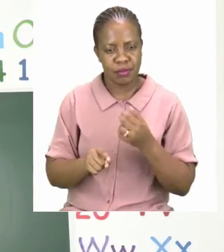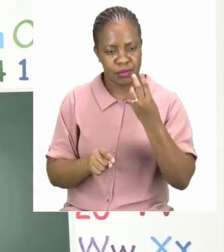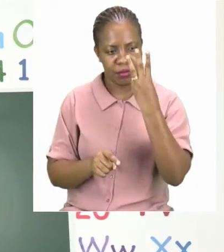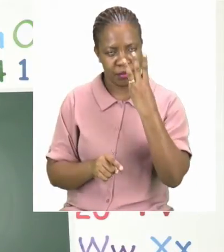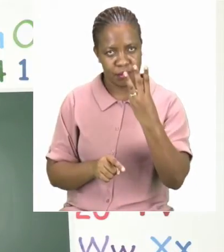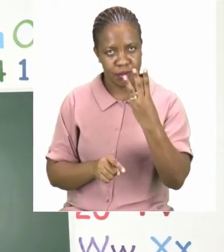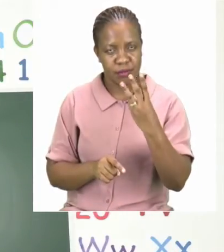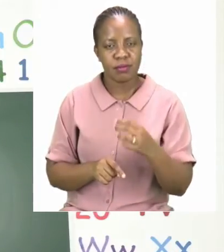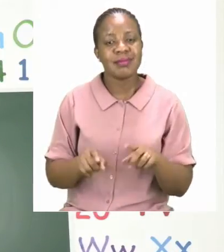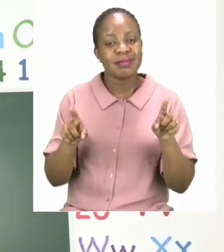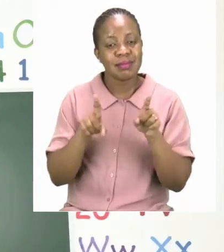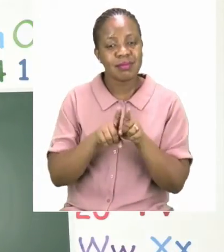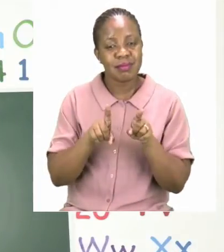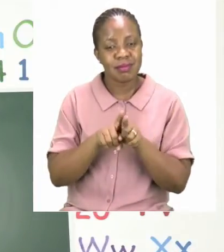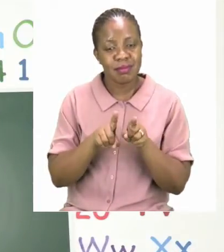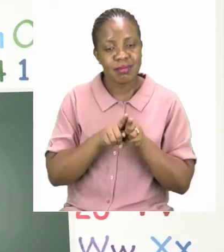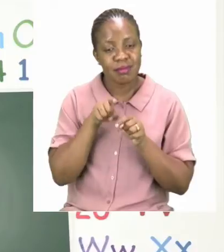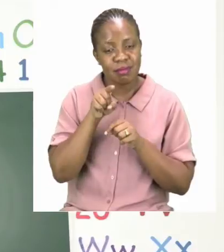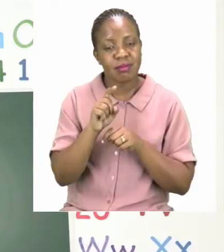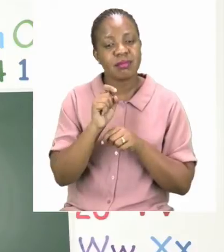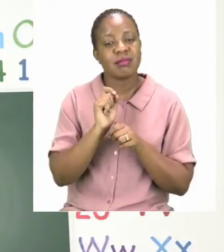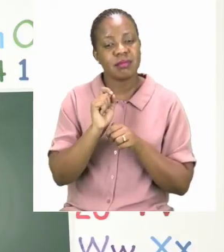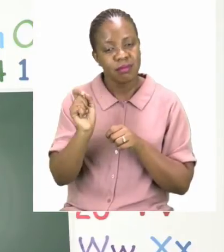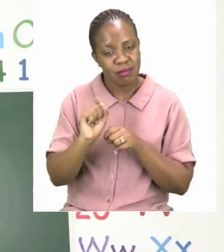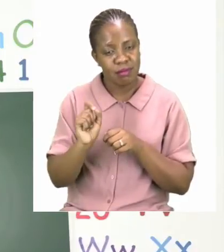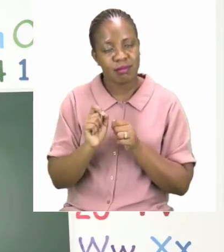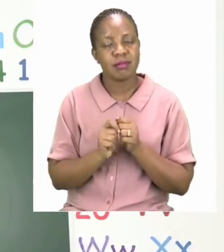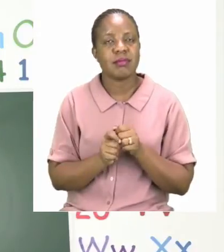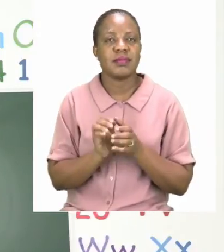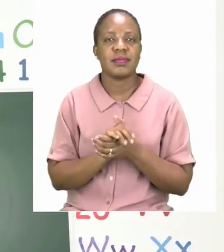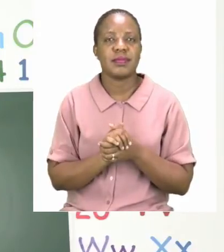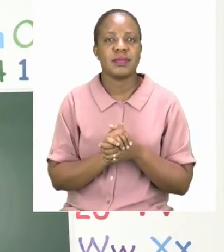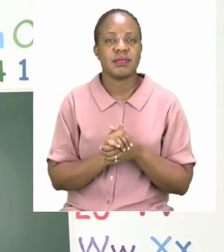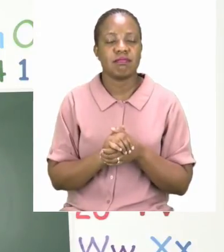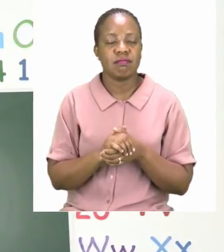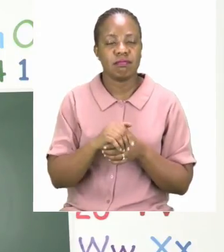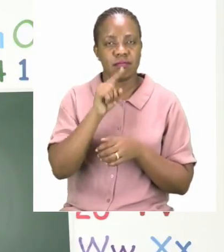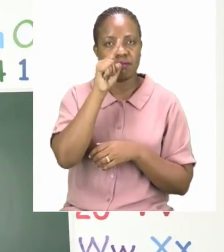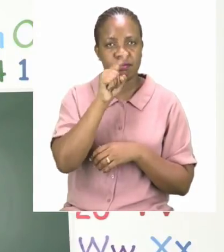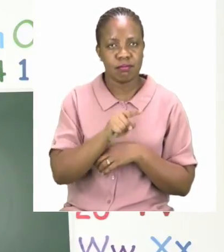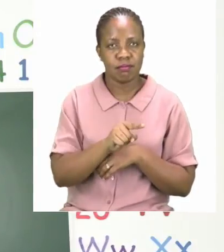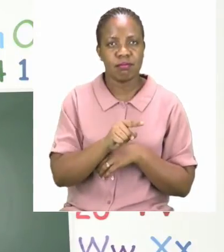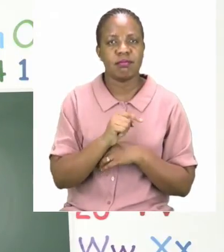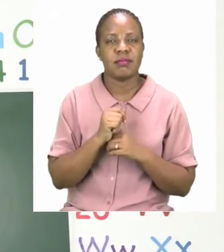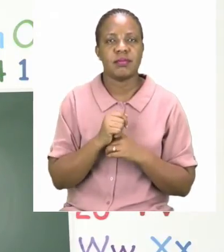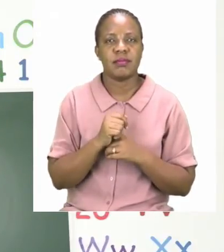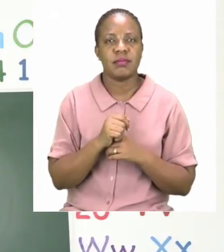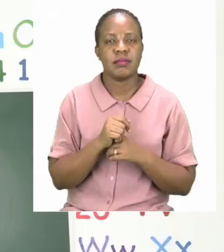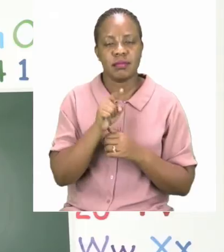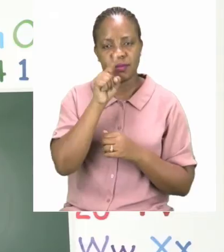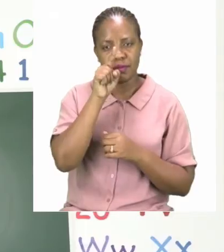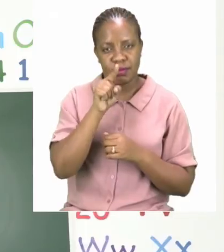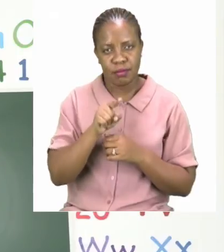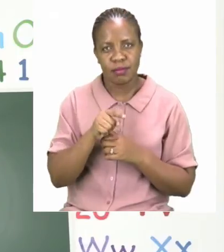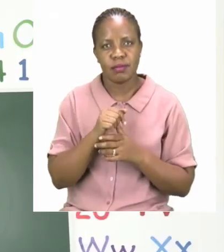write 3 sticks. Are we ready, boys and girls? Let's go. 1,